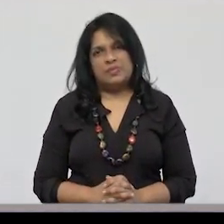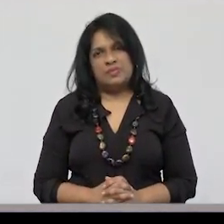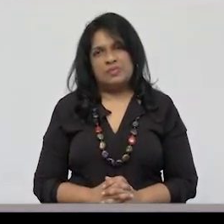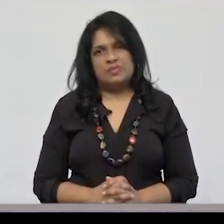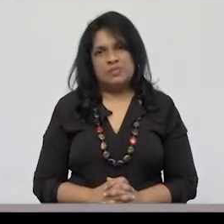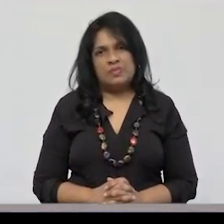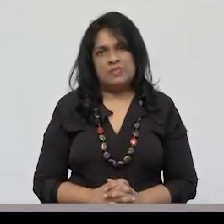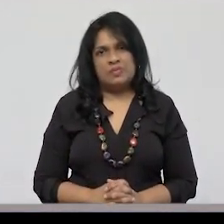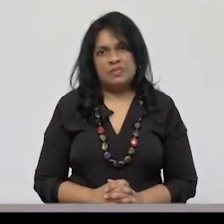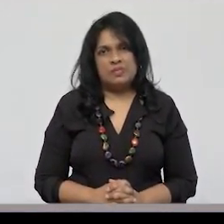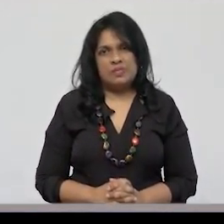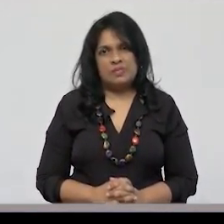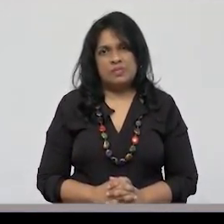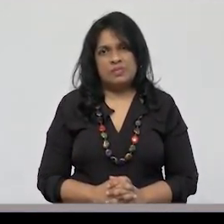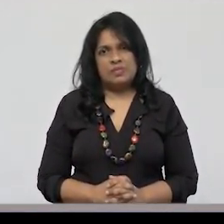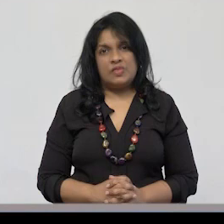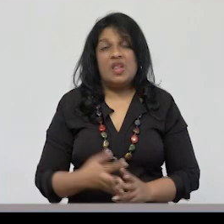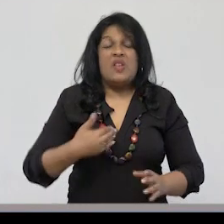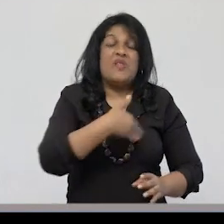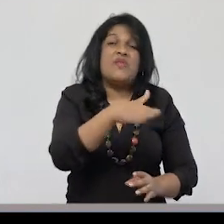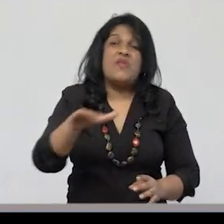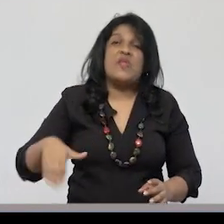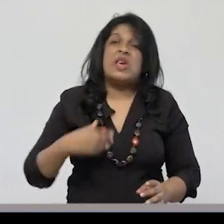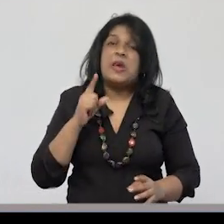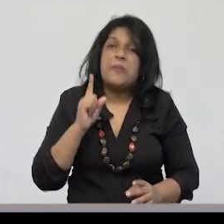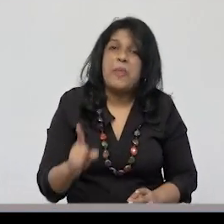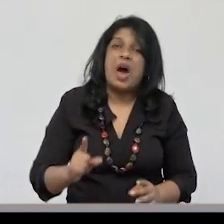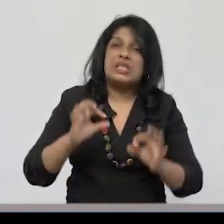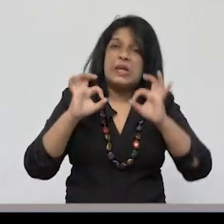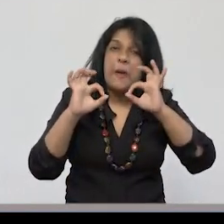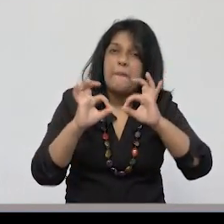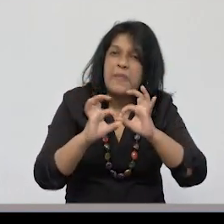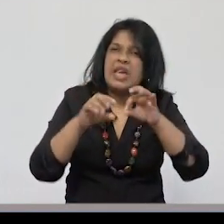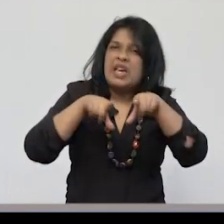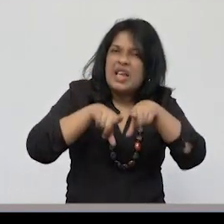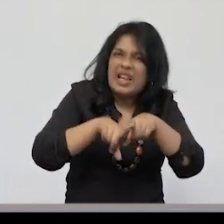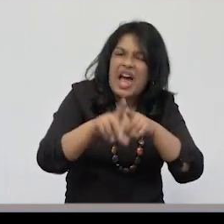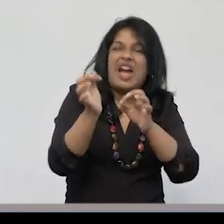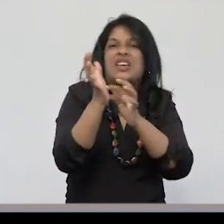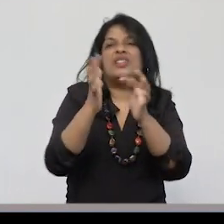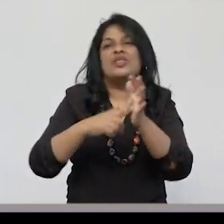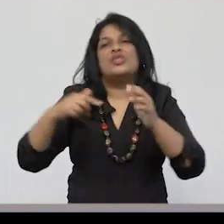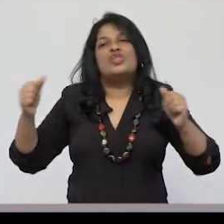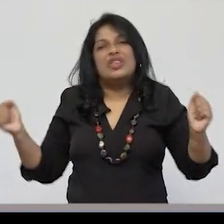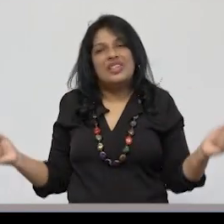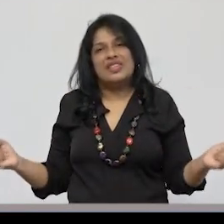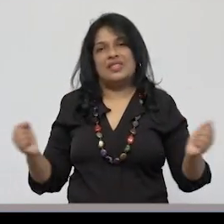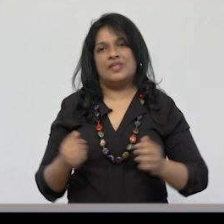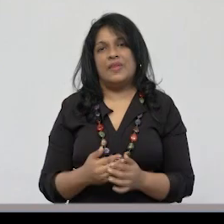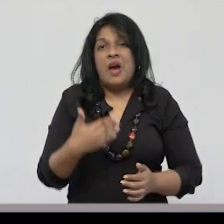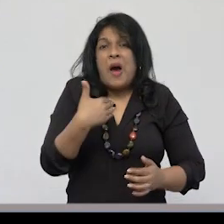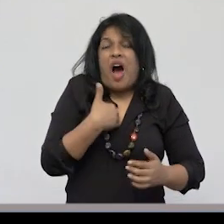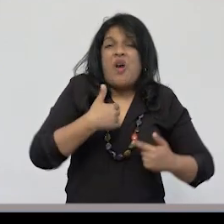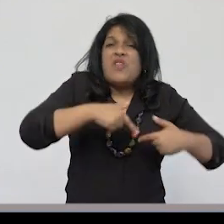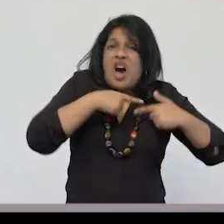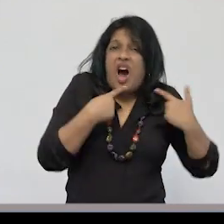humble. I want to be like you. I want to have your heart. I want